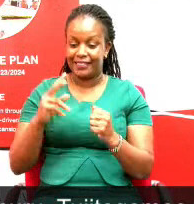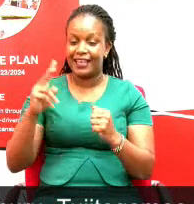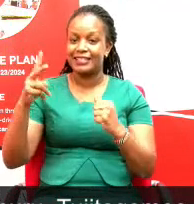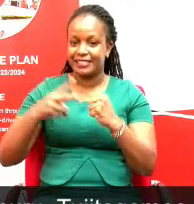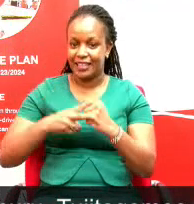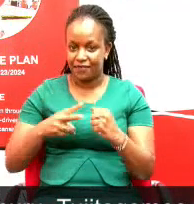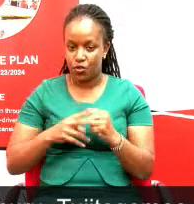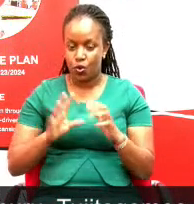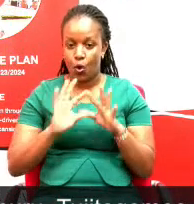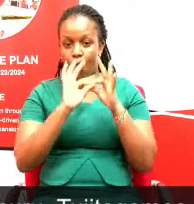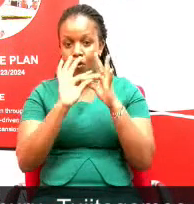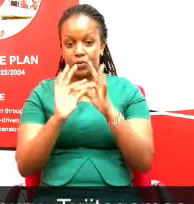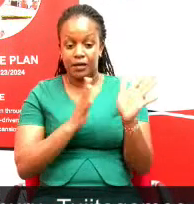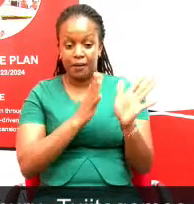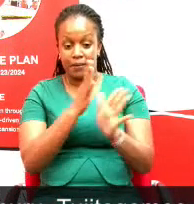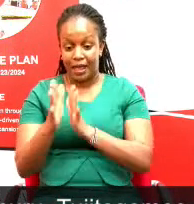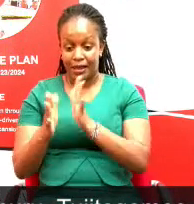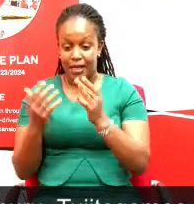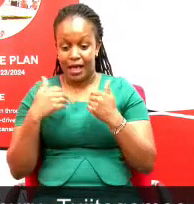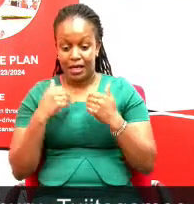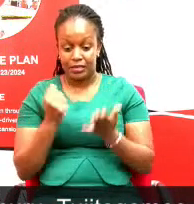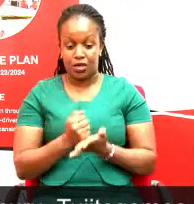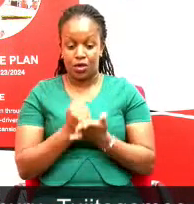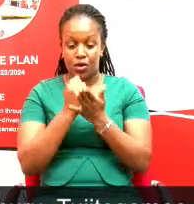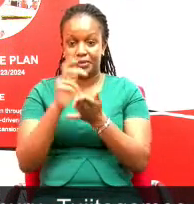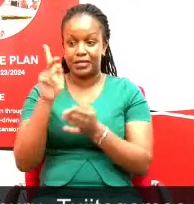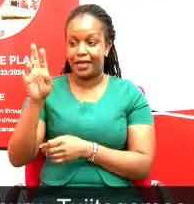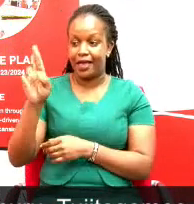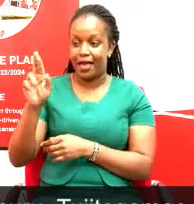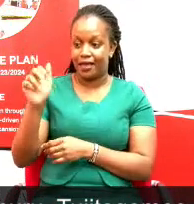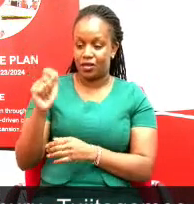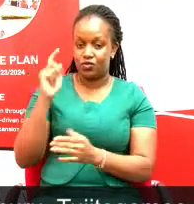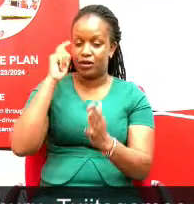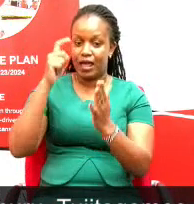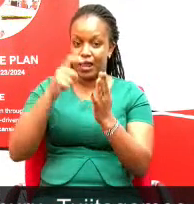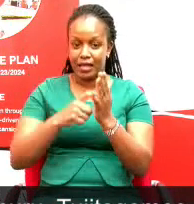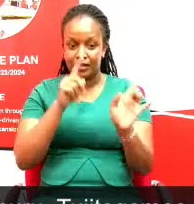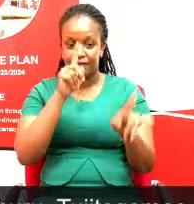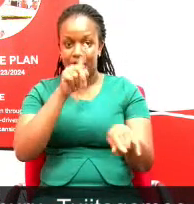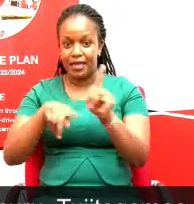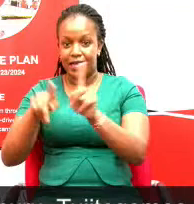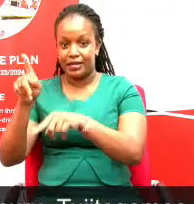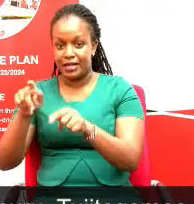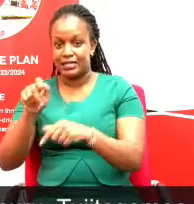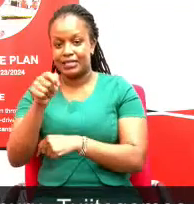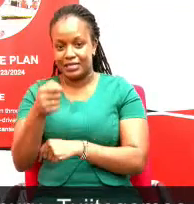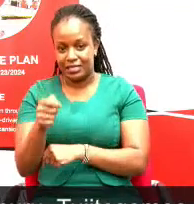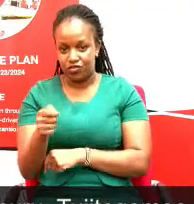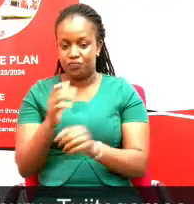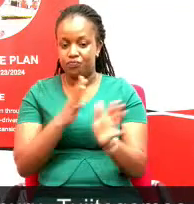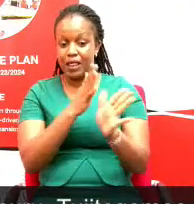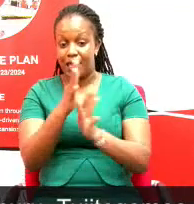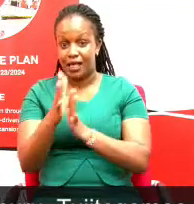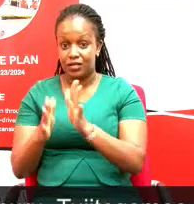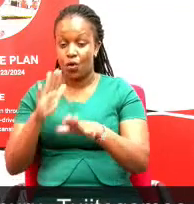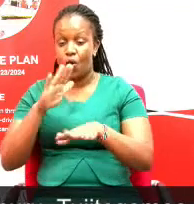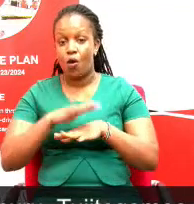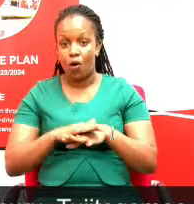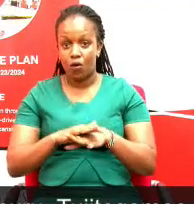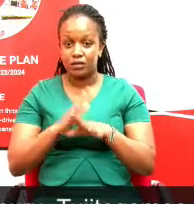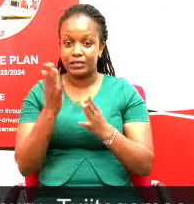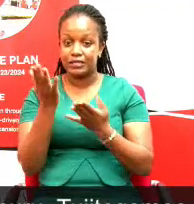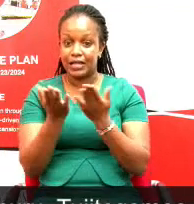Corporate Plan has enabled KRI to realize various key milestones in the delivery of